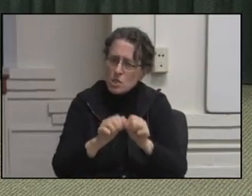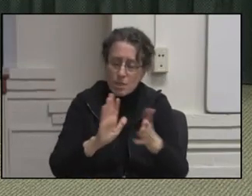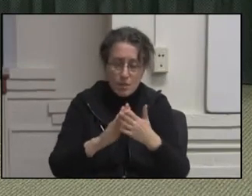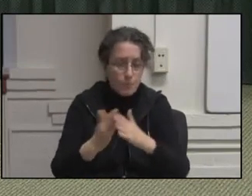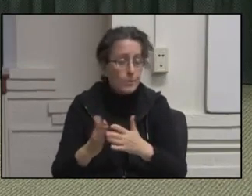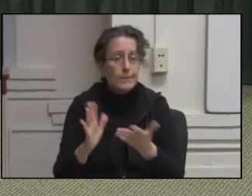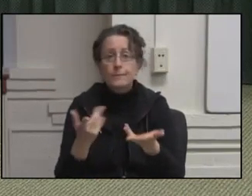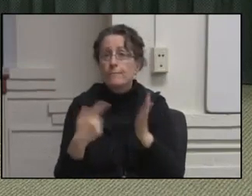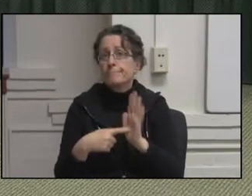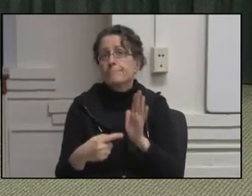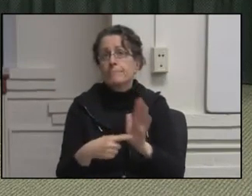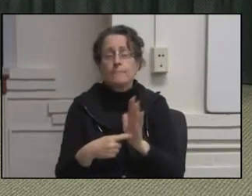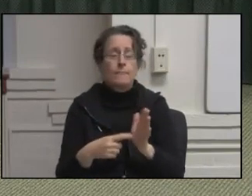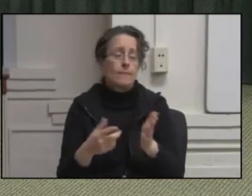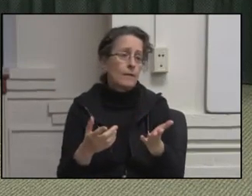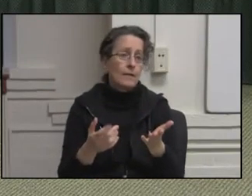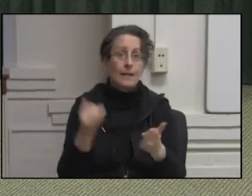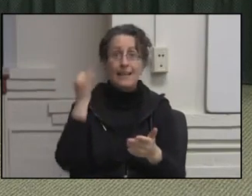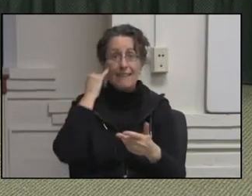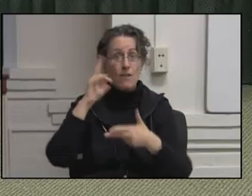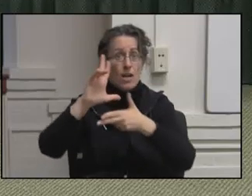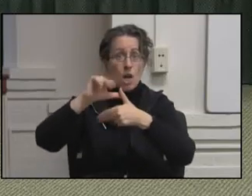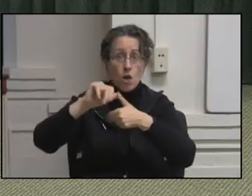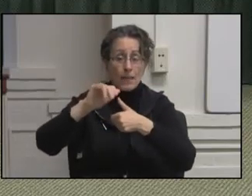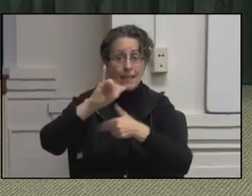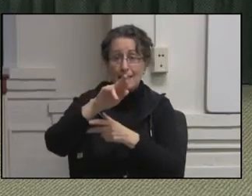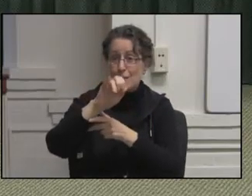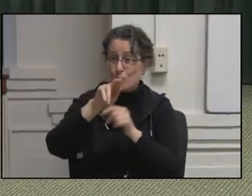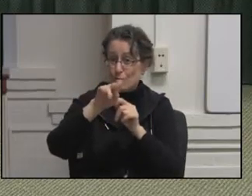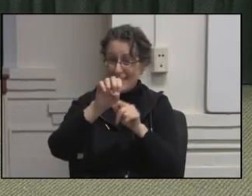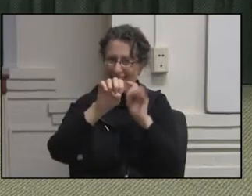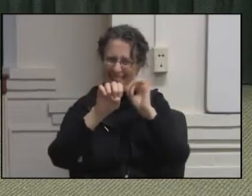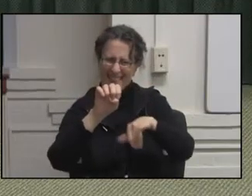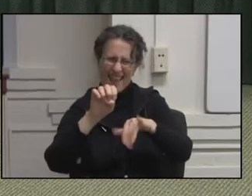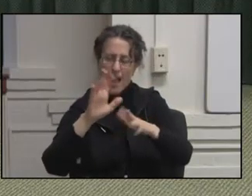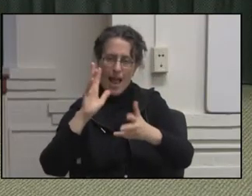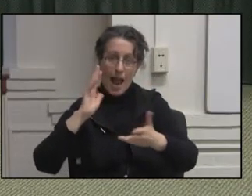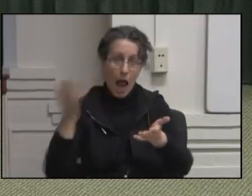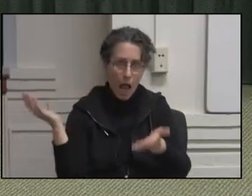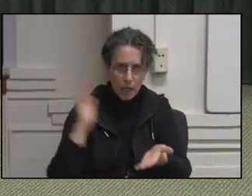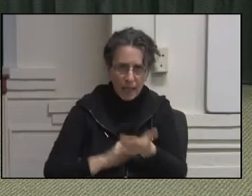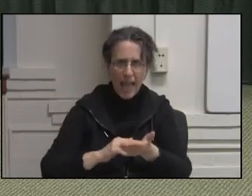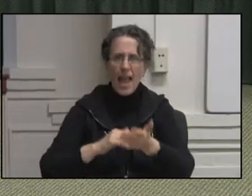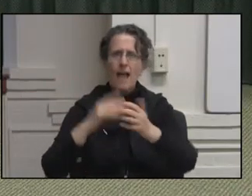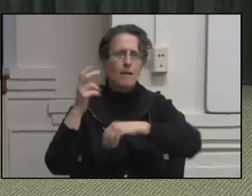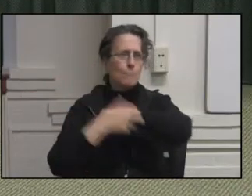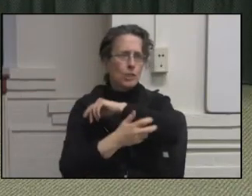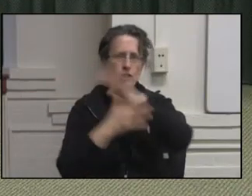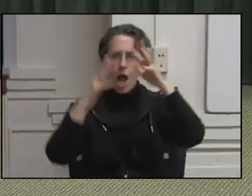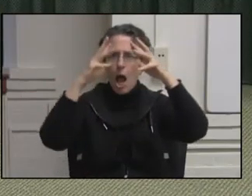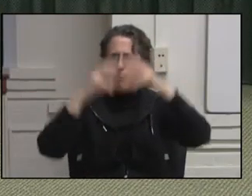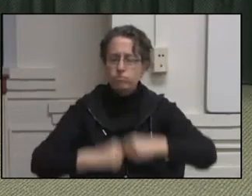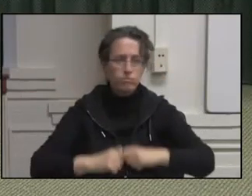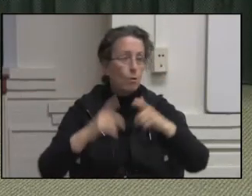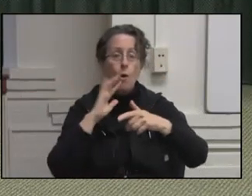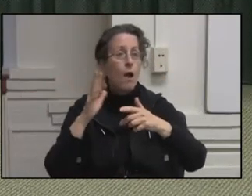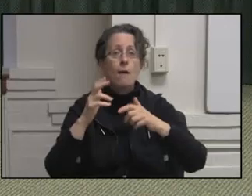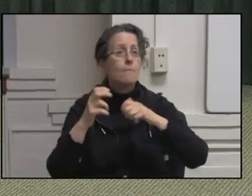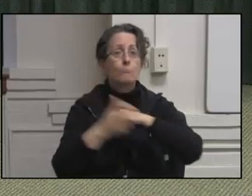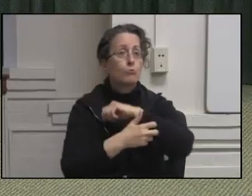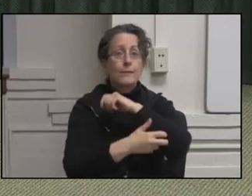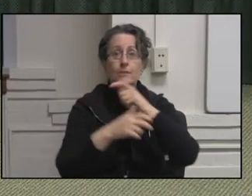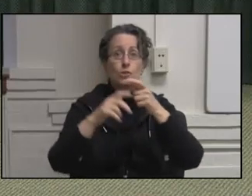as if Irene came through again only stronger and took out an interstate bridge and a bridge to New Hampshire, and we couldn't